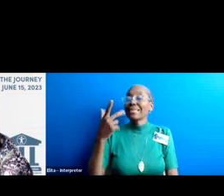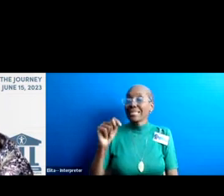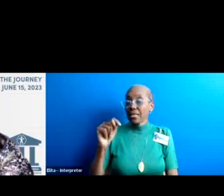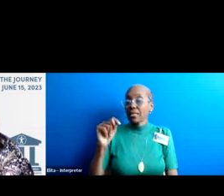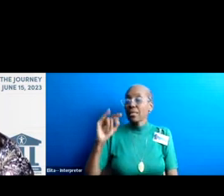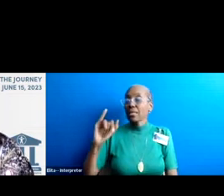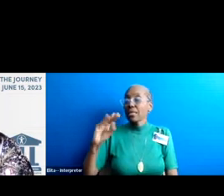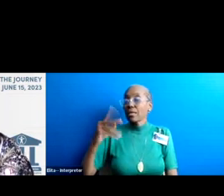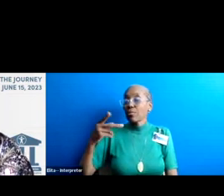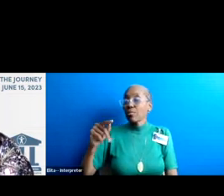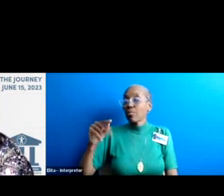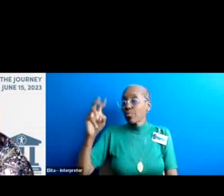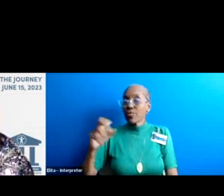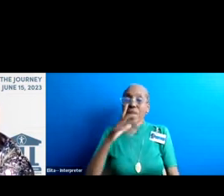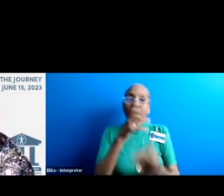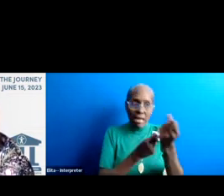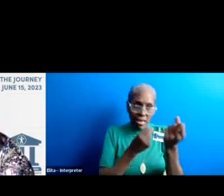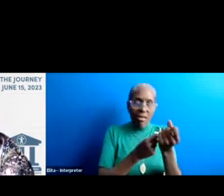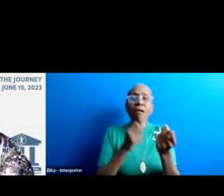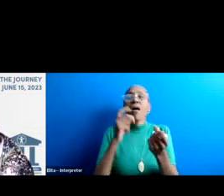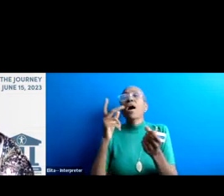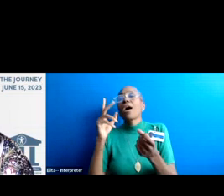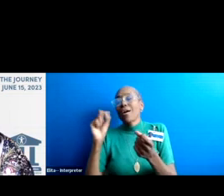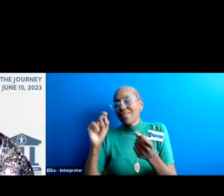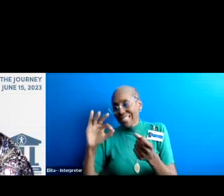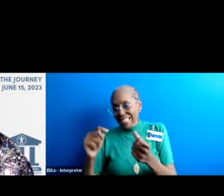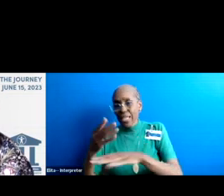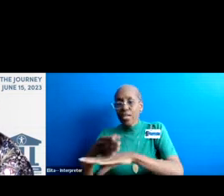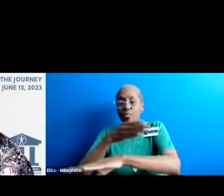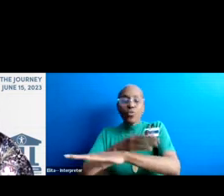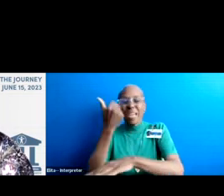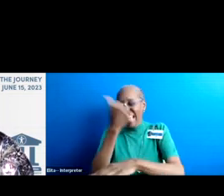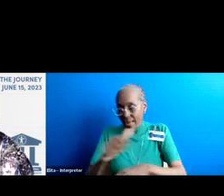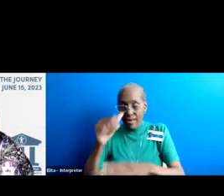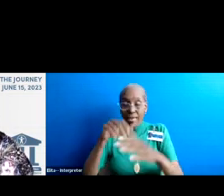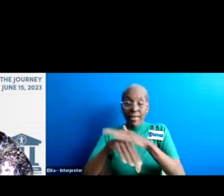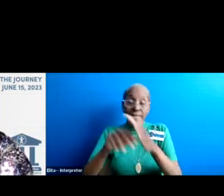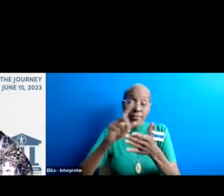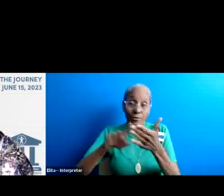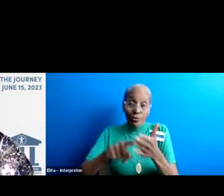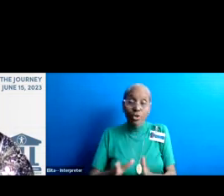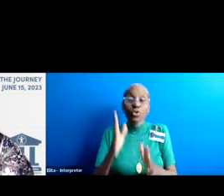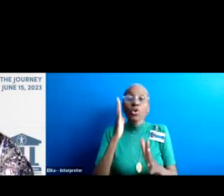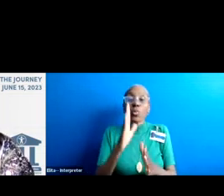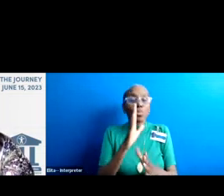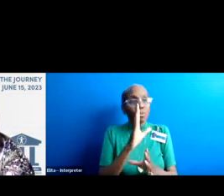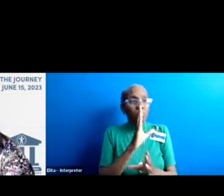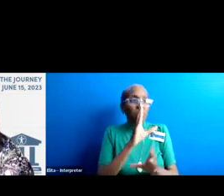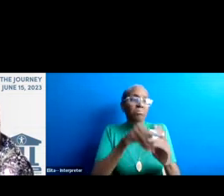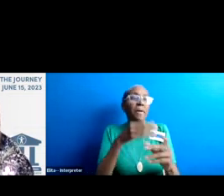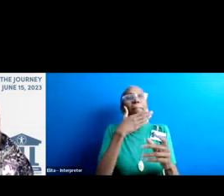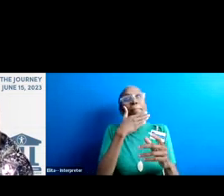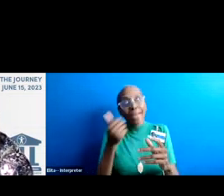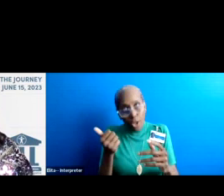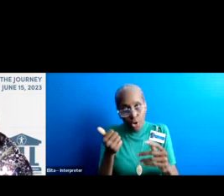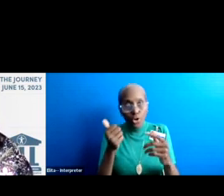big advocate of not just Siteimprove, but any of those accessibility checkers are going to be putting you in a better place